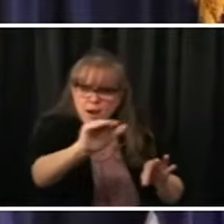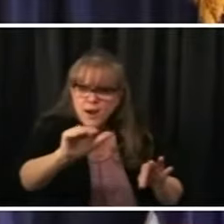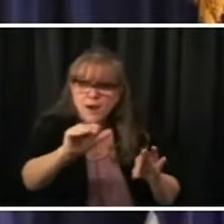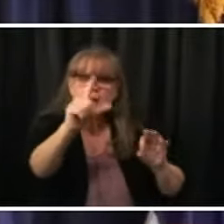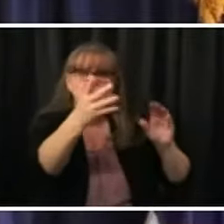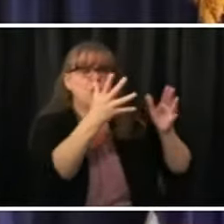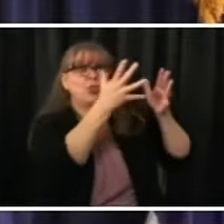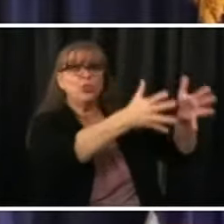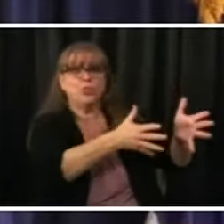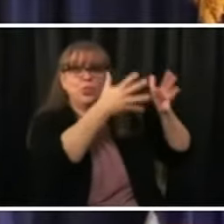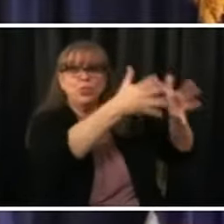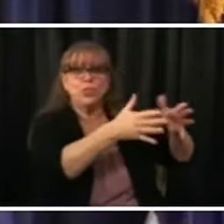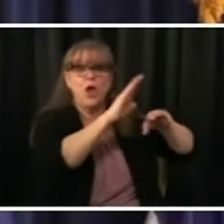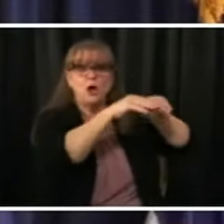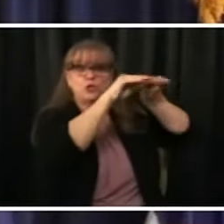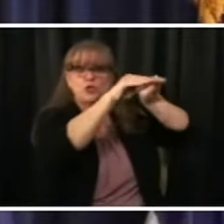administered